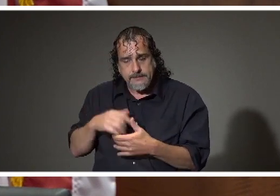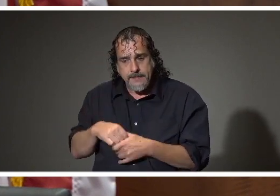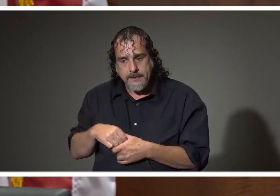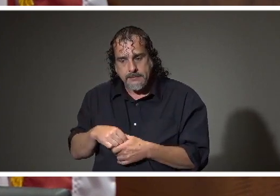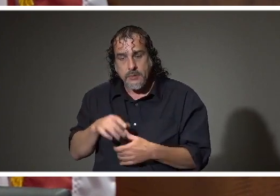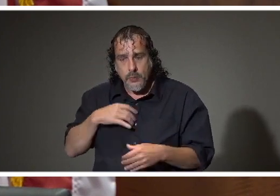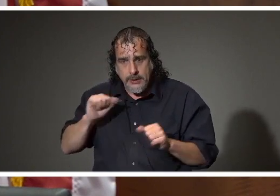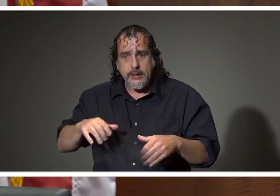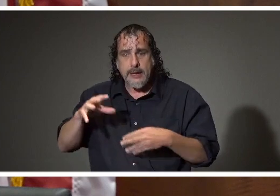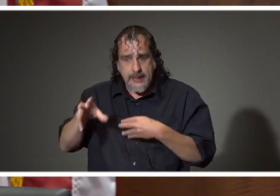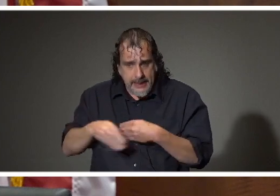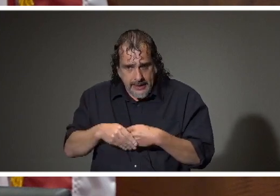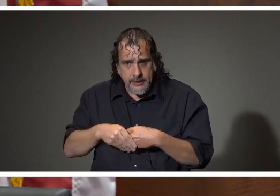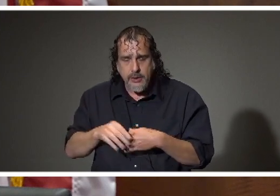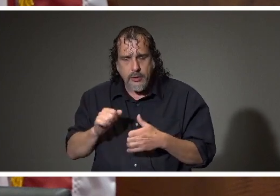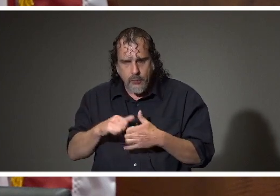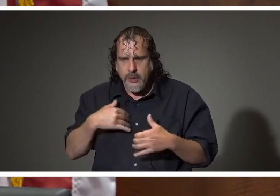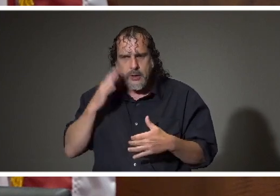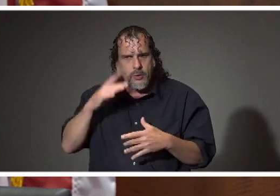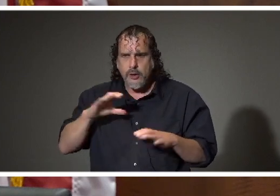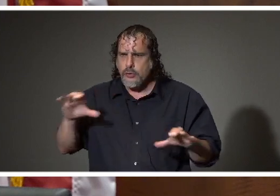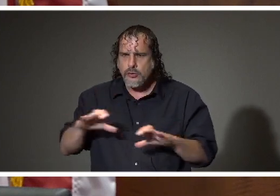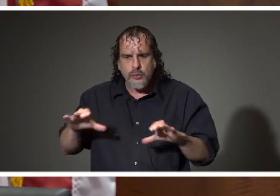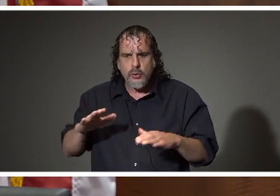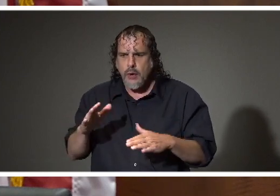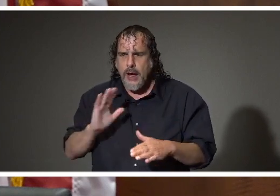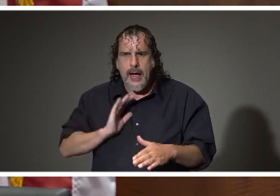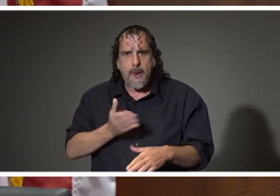we will do our dead level